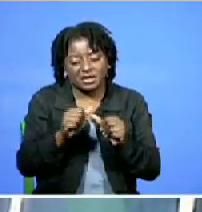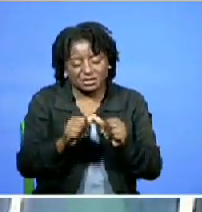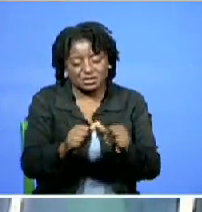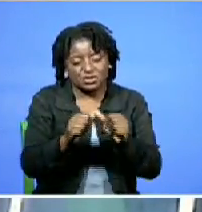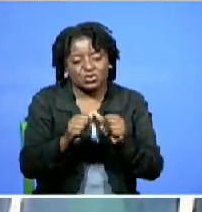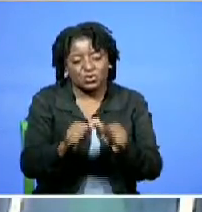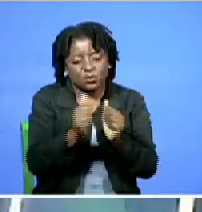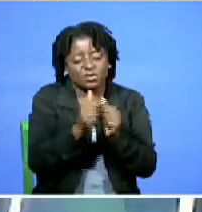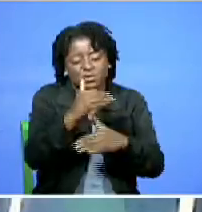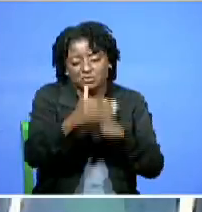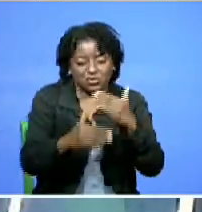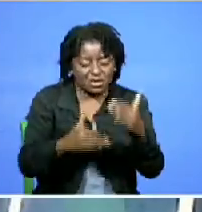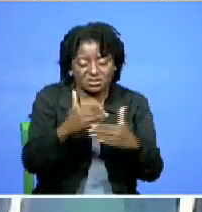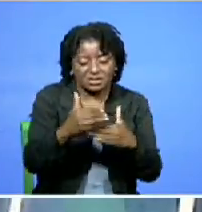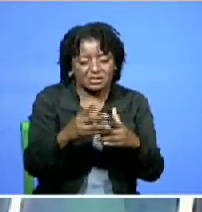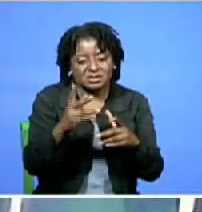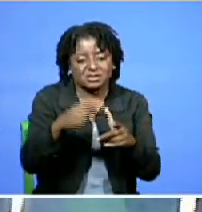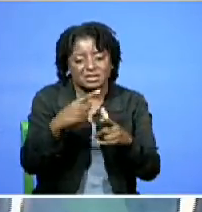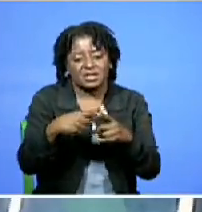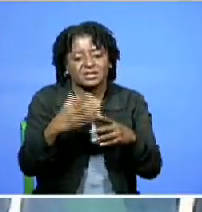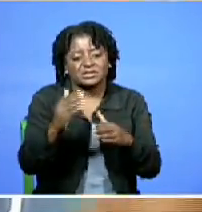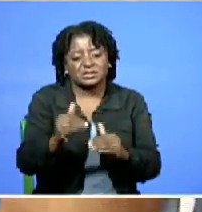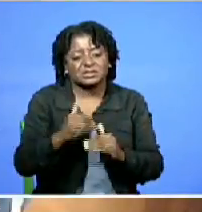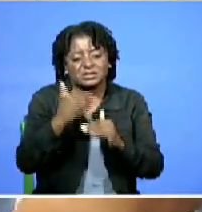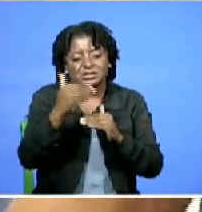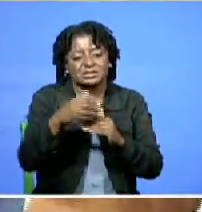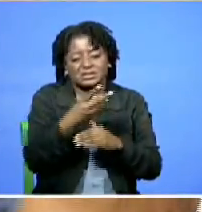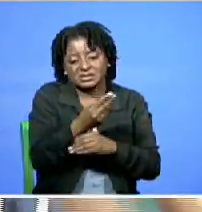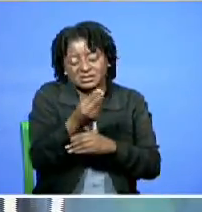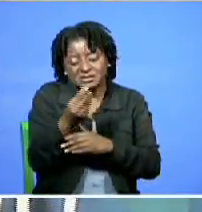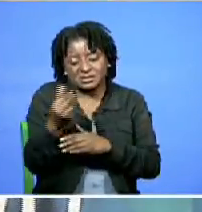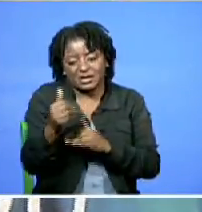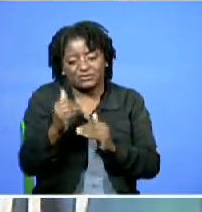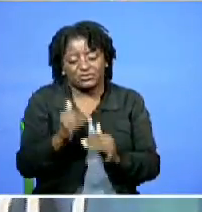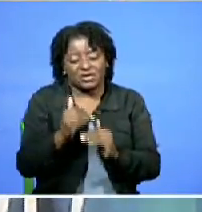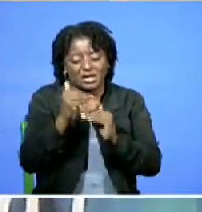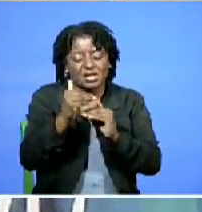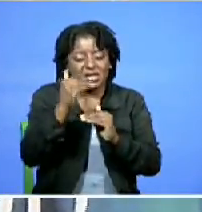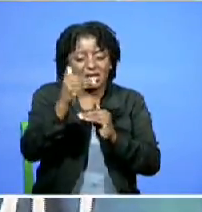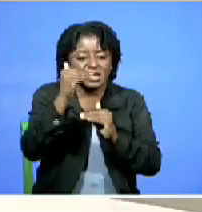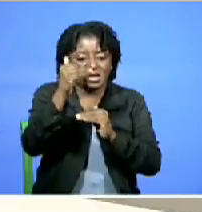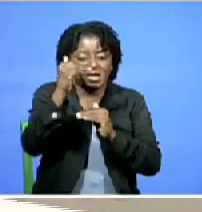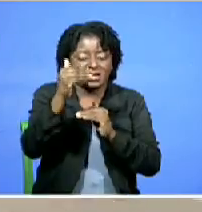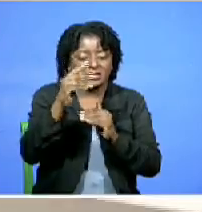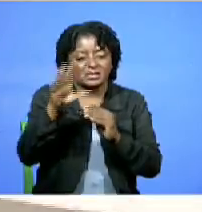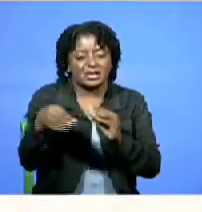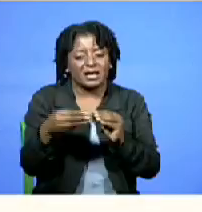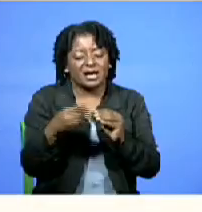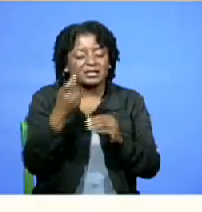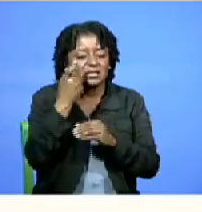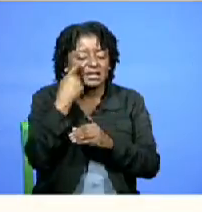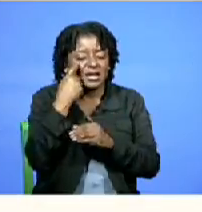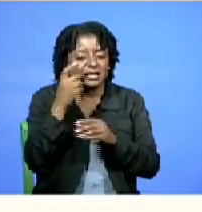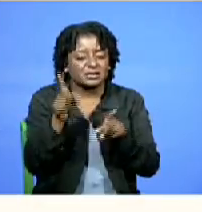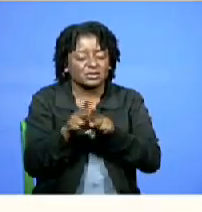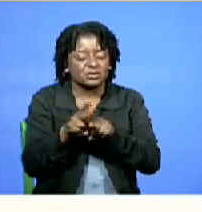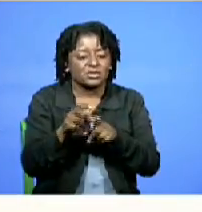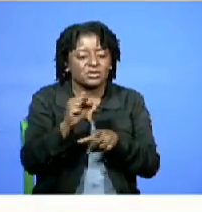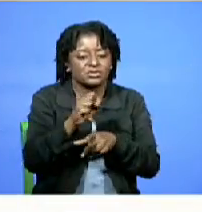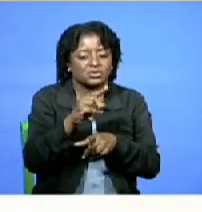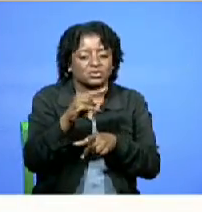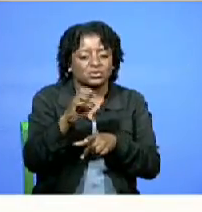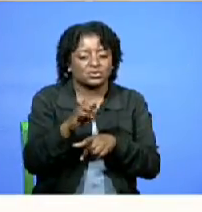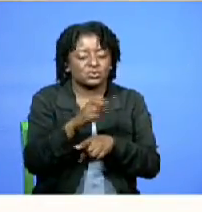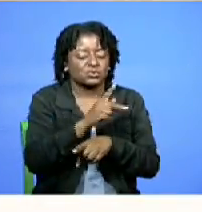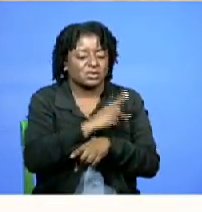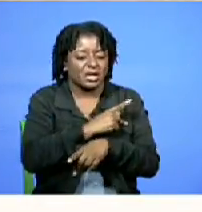the process until I achieve several layers and the look I want. And this one I also added some glass to. For Sue Katz, it's telling a